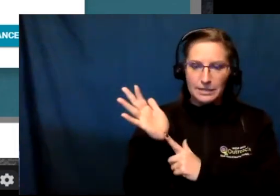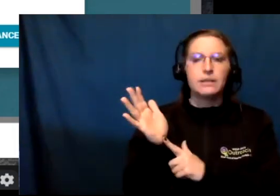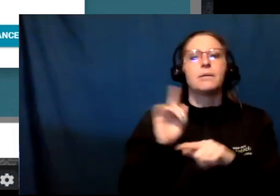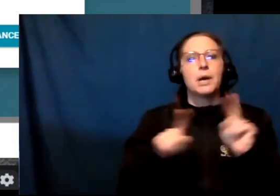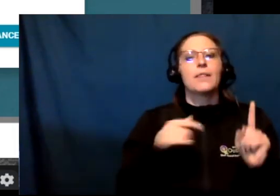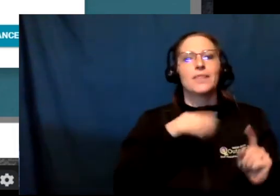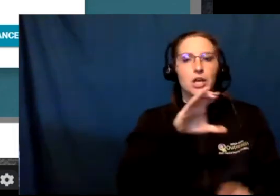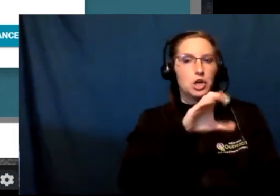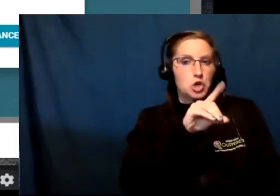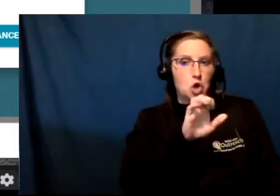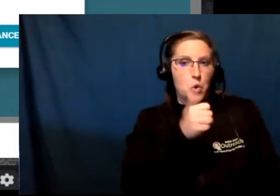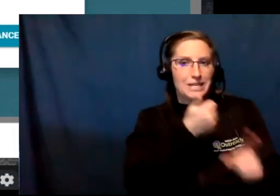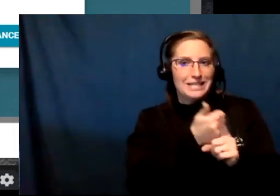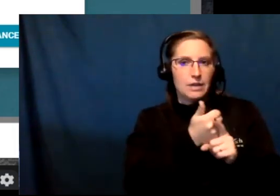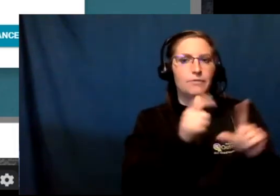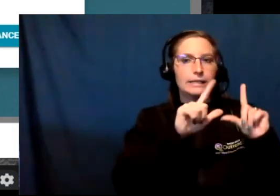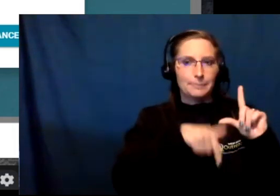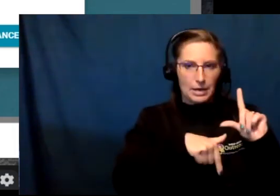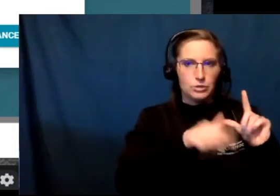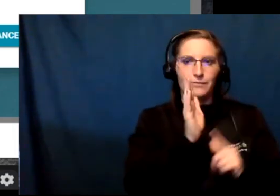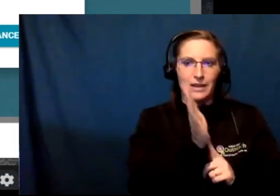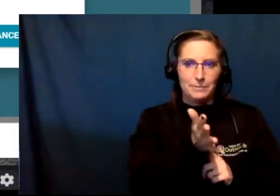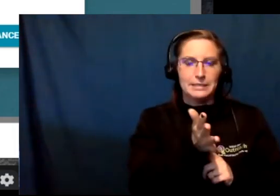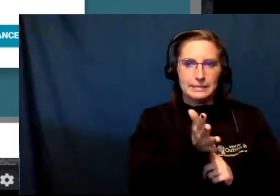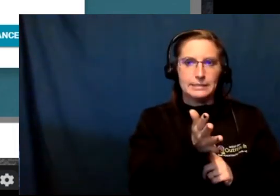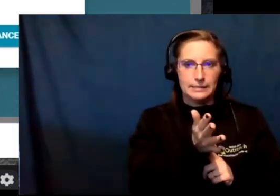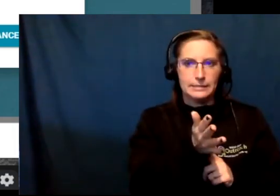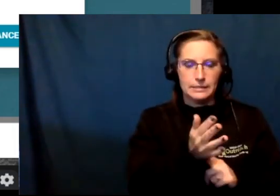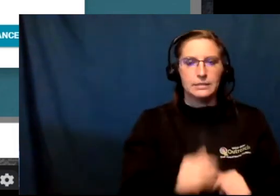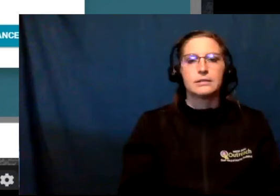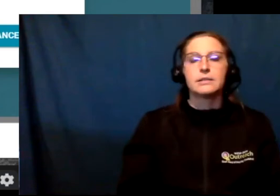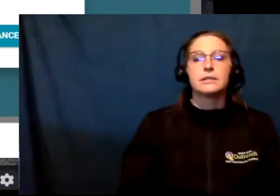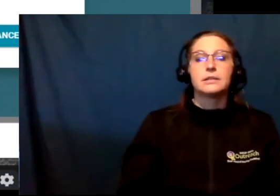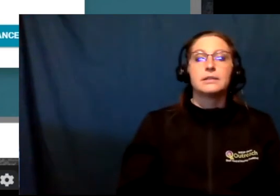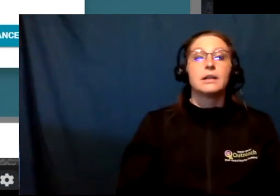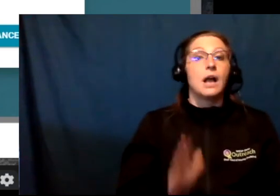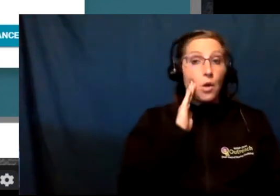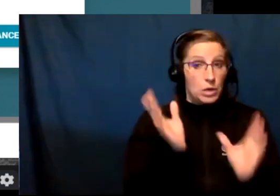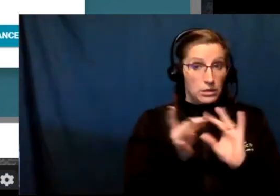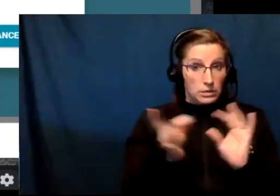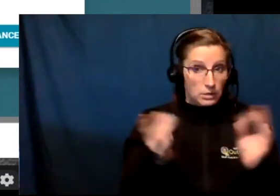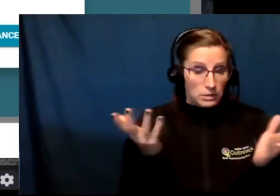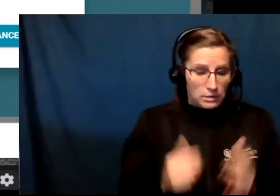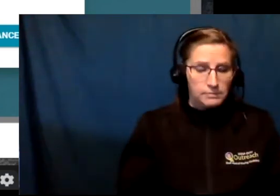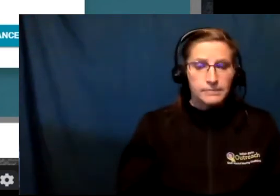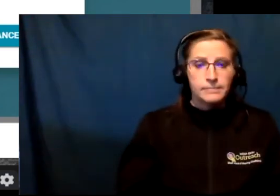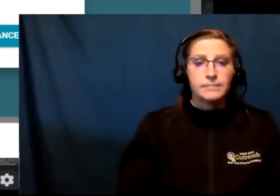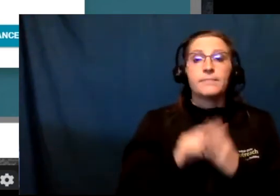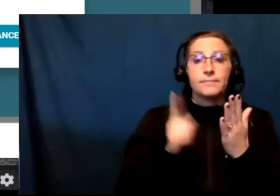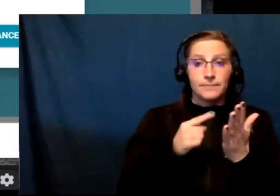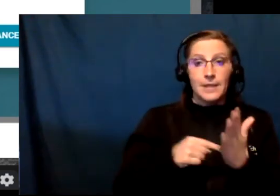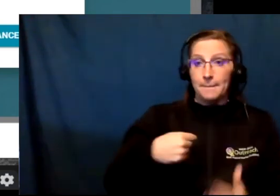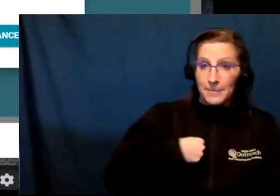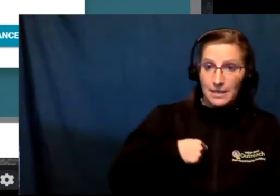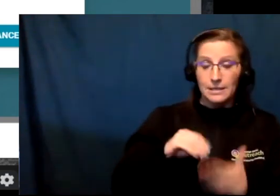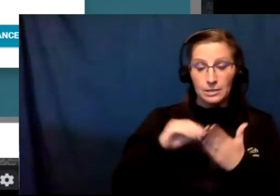just this code expires after 5 minutes. I will say though, sometimes my student and I have discovered